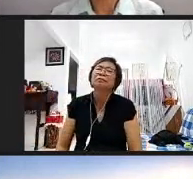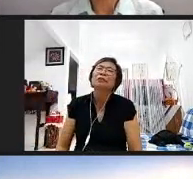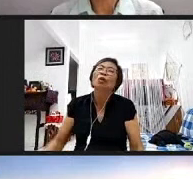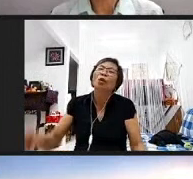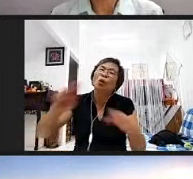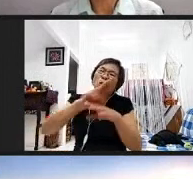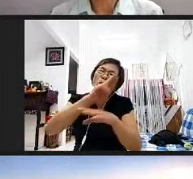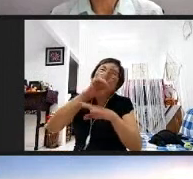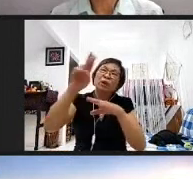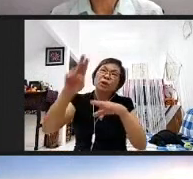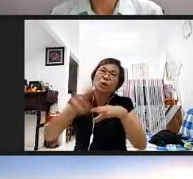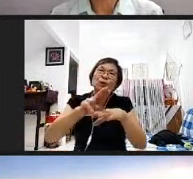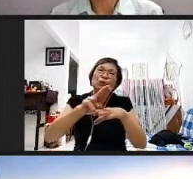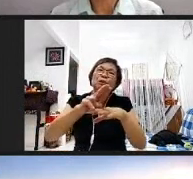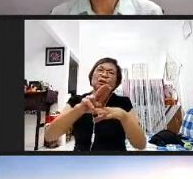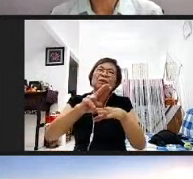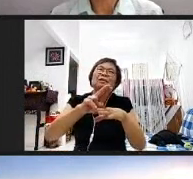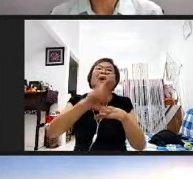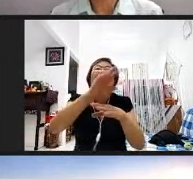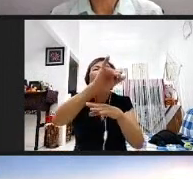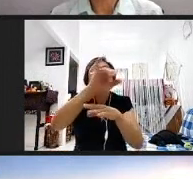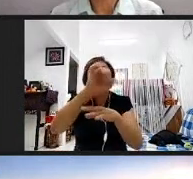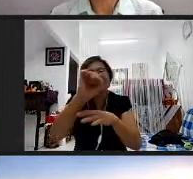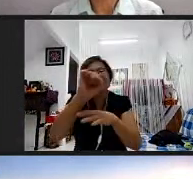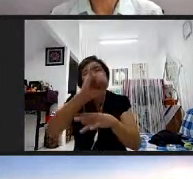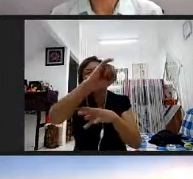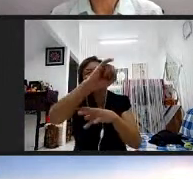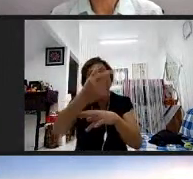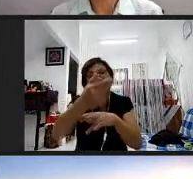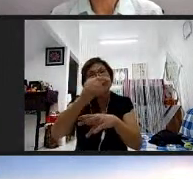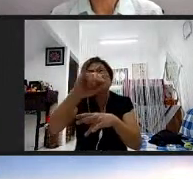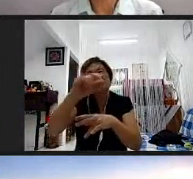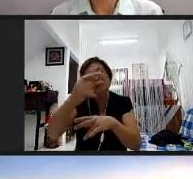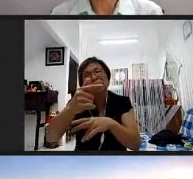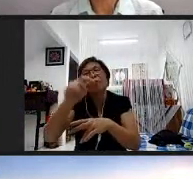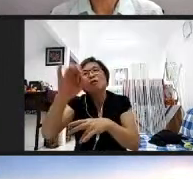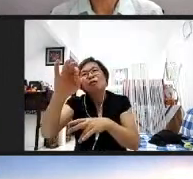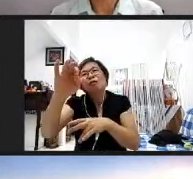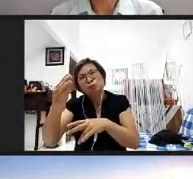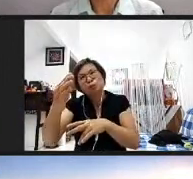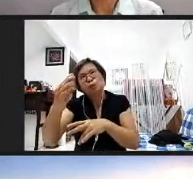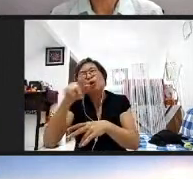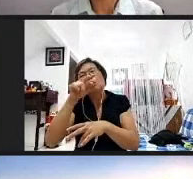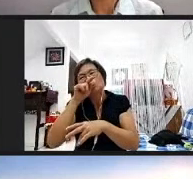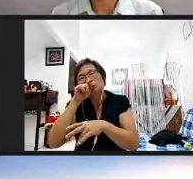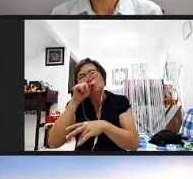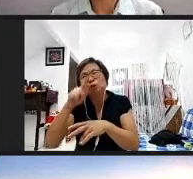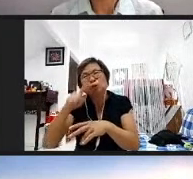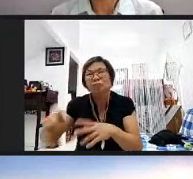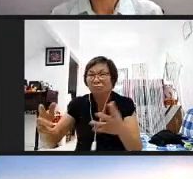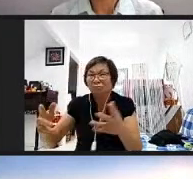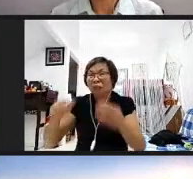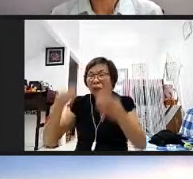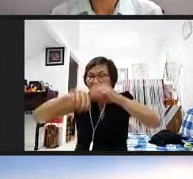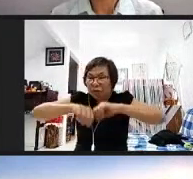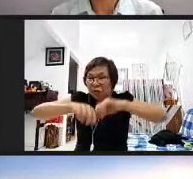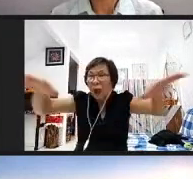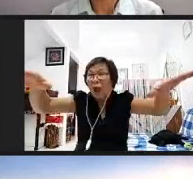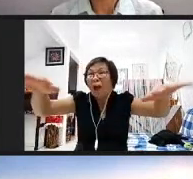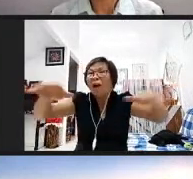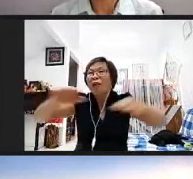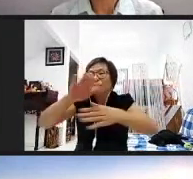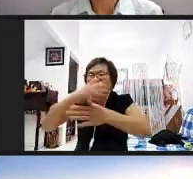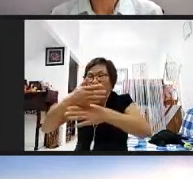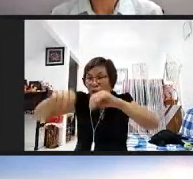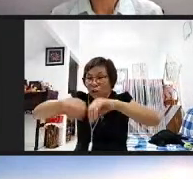media, I think we should all keep this in mind. Many of us have this attitude that when we